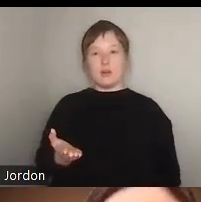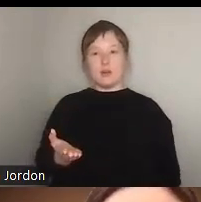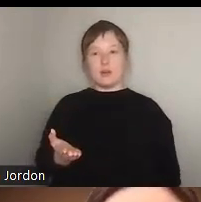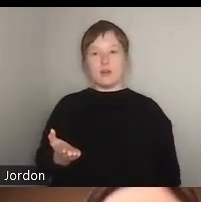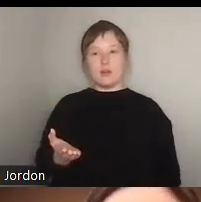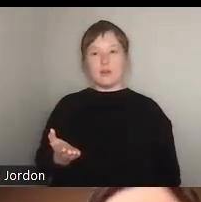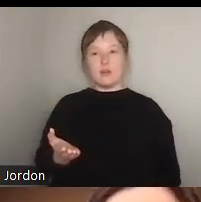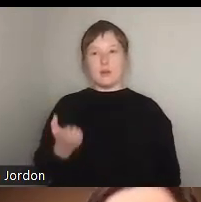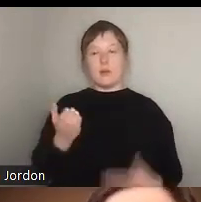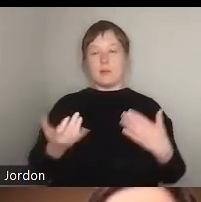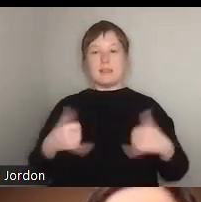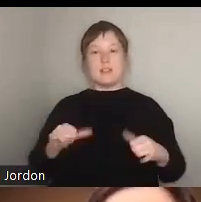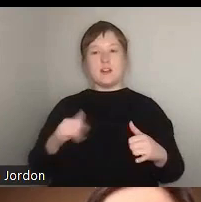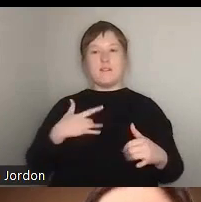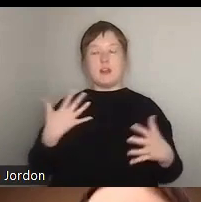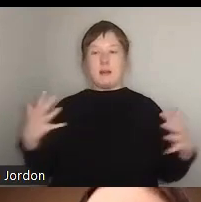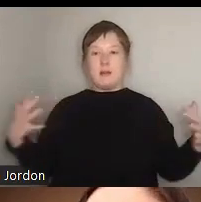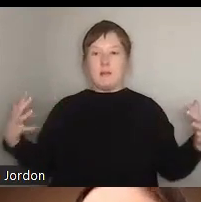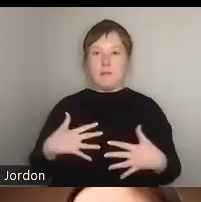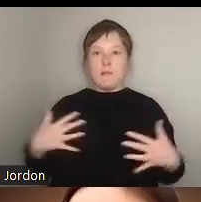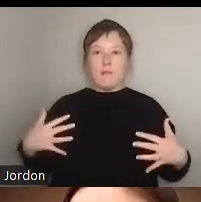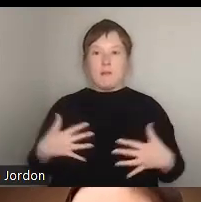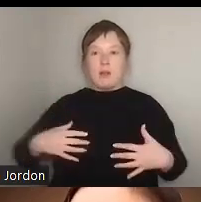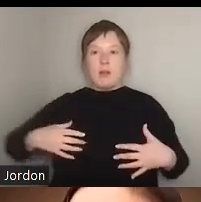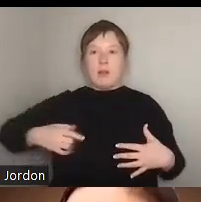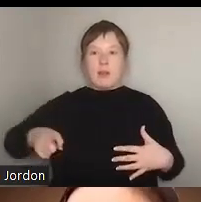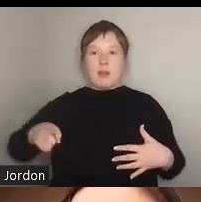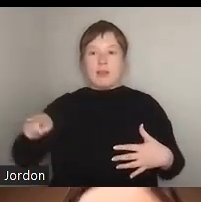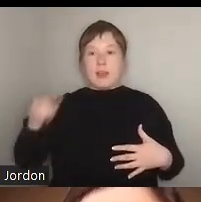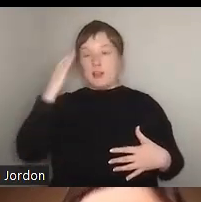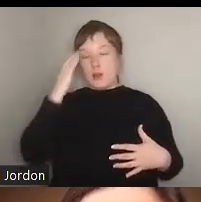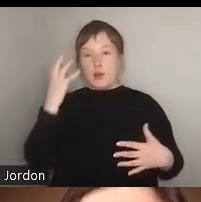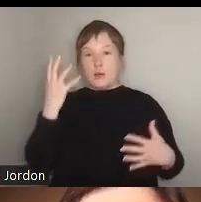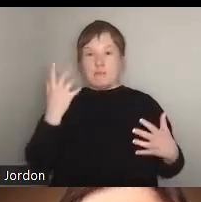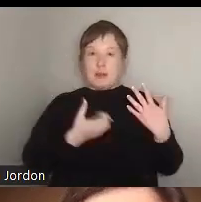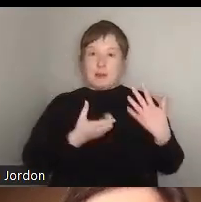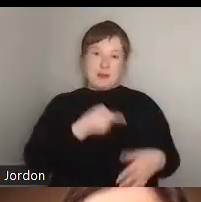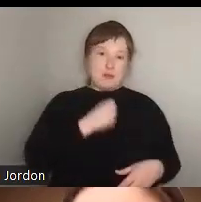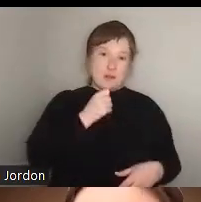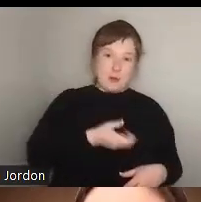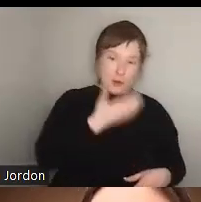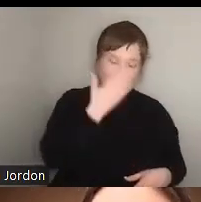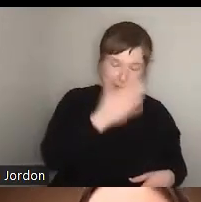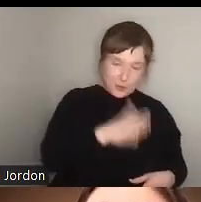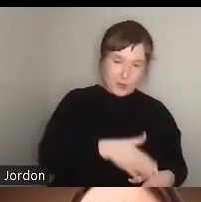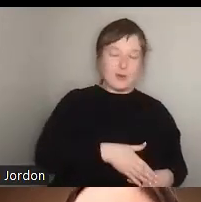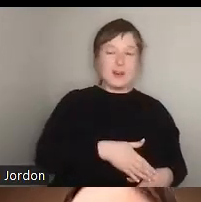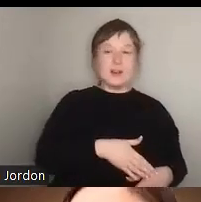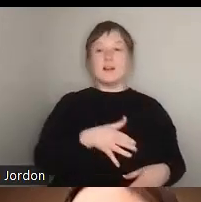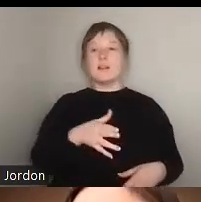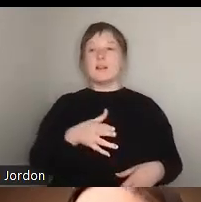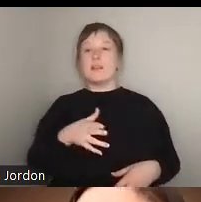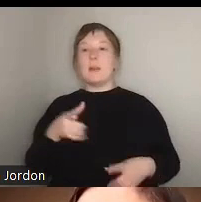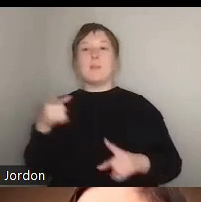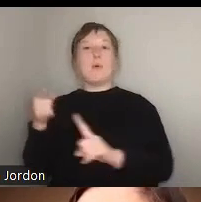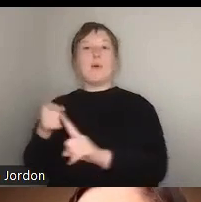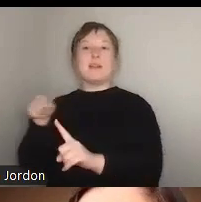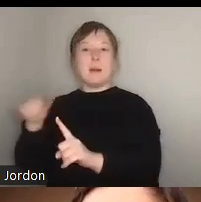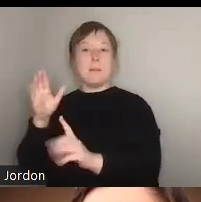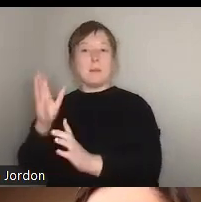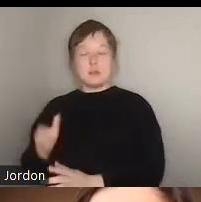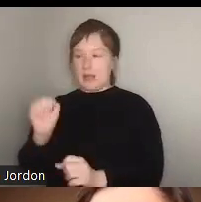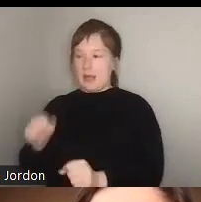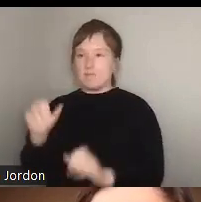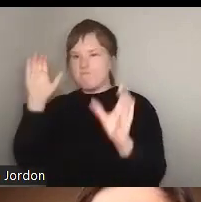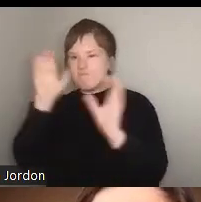still feeling that fear because they know things that perhaps you don't know. The extent to which that person is willing to go to, and